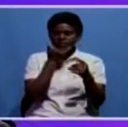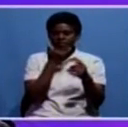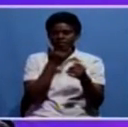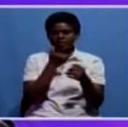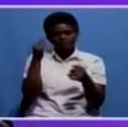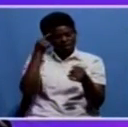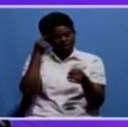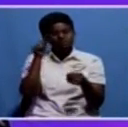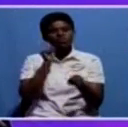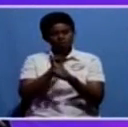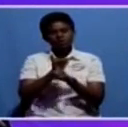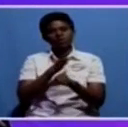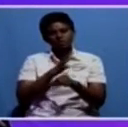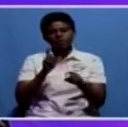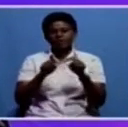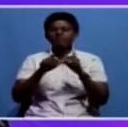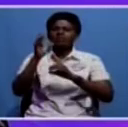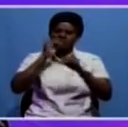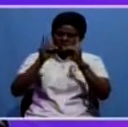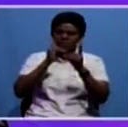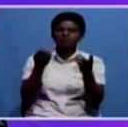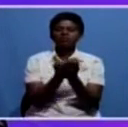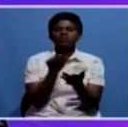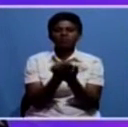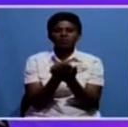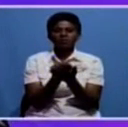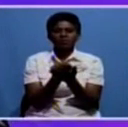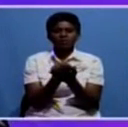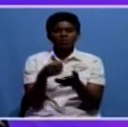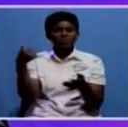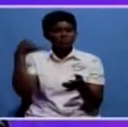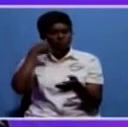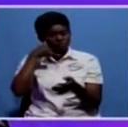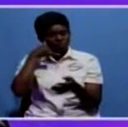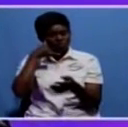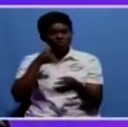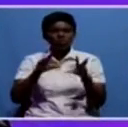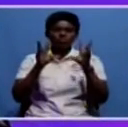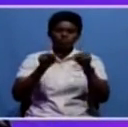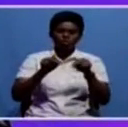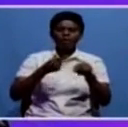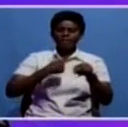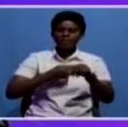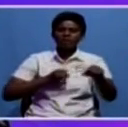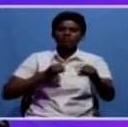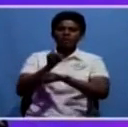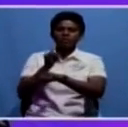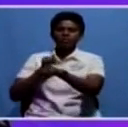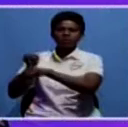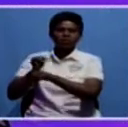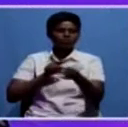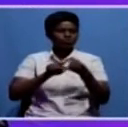government did well. But they should be discussing the economy. But when somebody phones in and just says, no, me, I want to insult so and so,